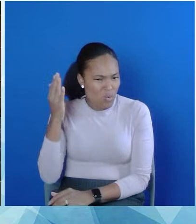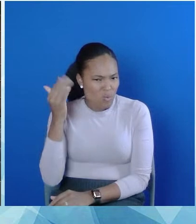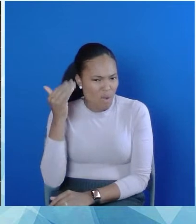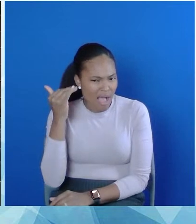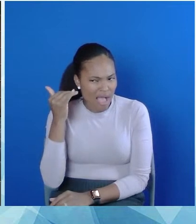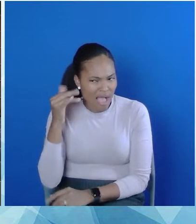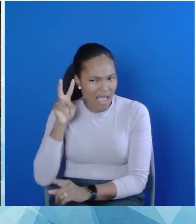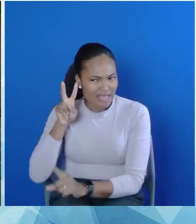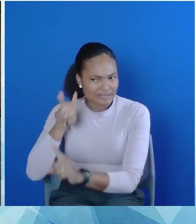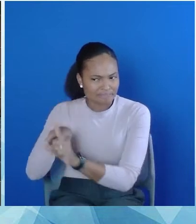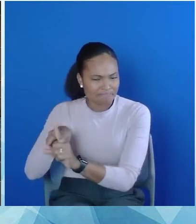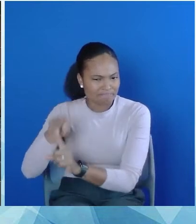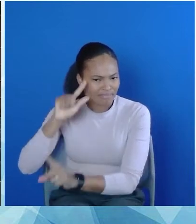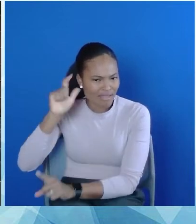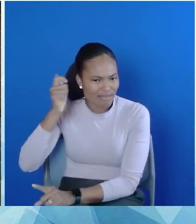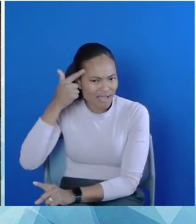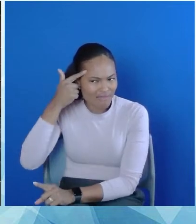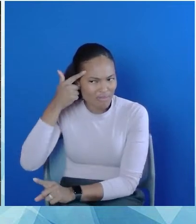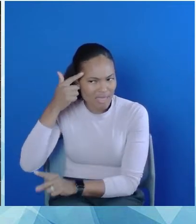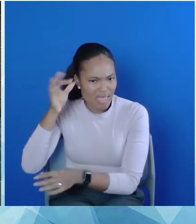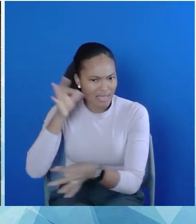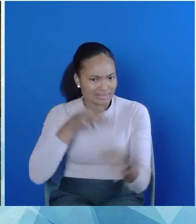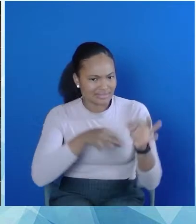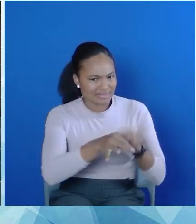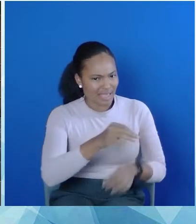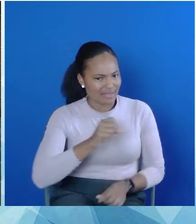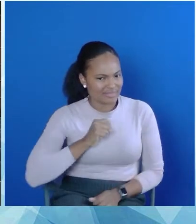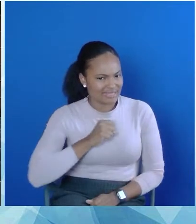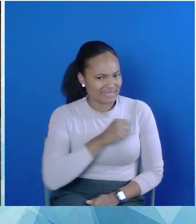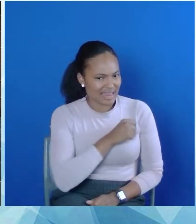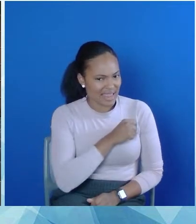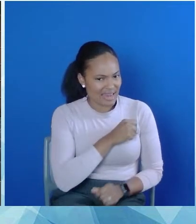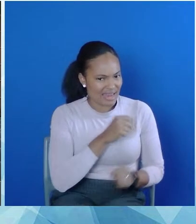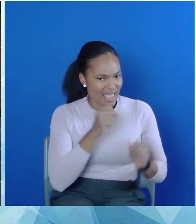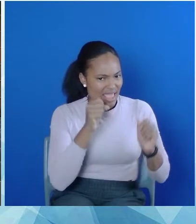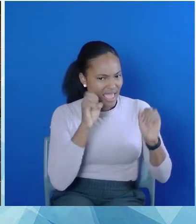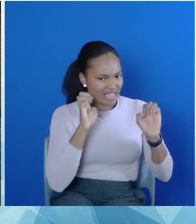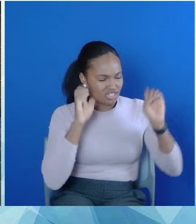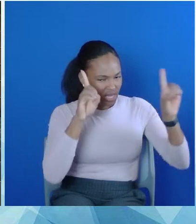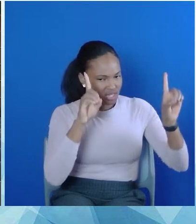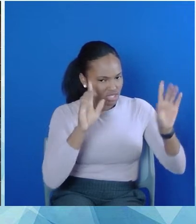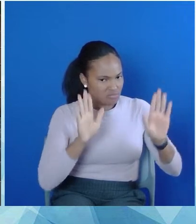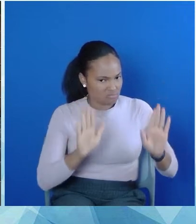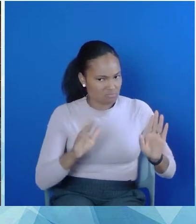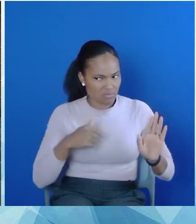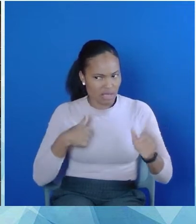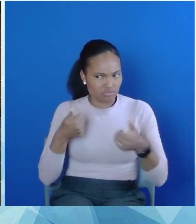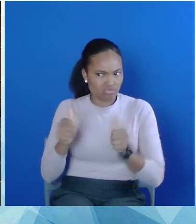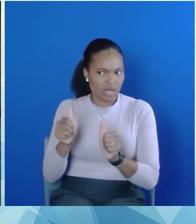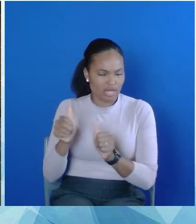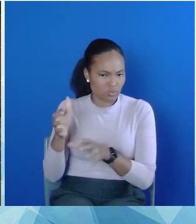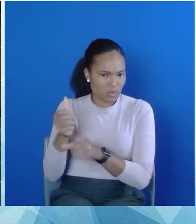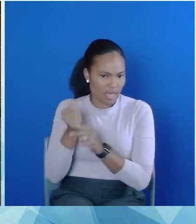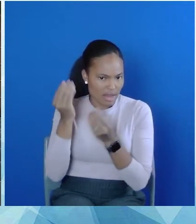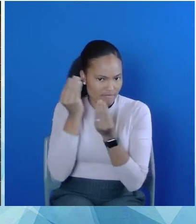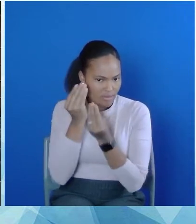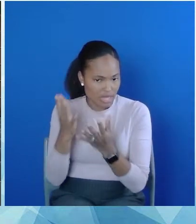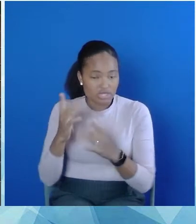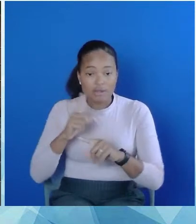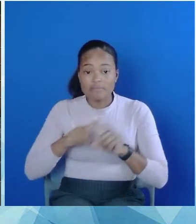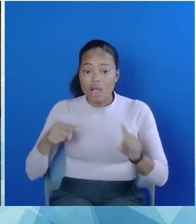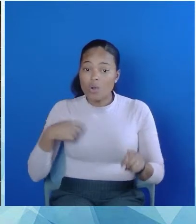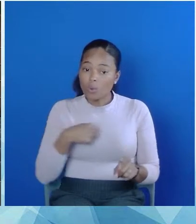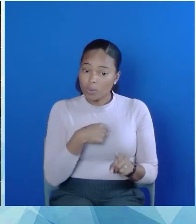was placed in government instead of Senate Education. So we are prepared to continue to